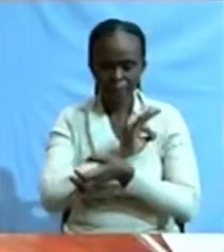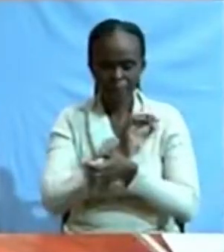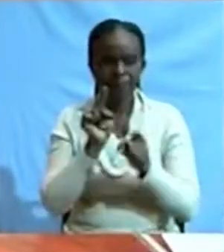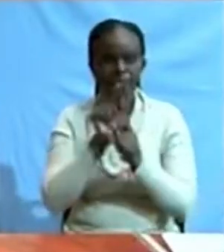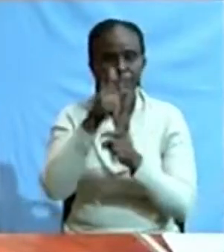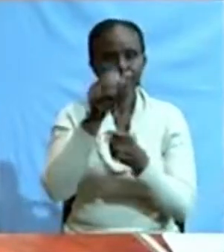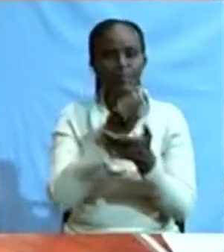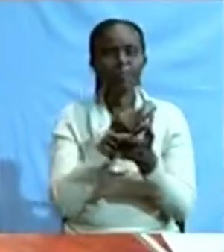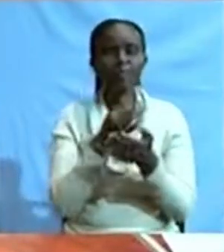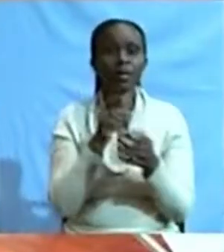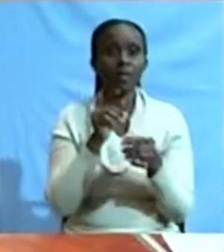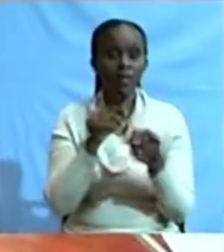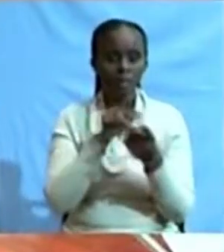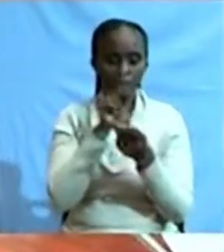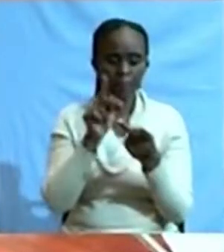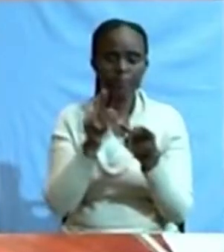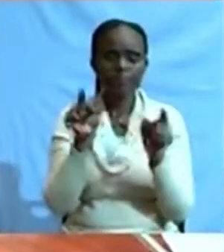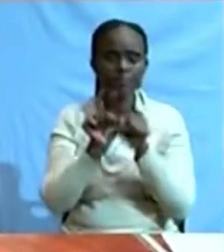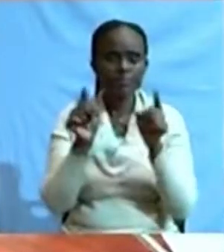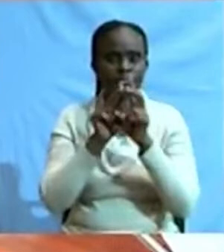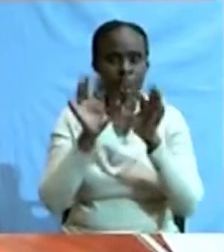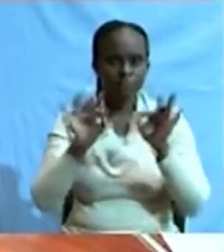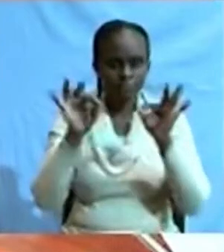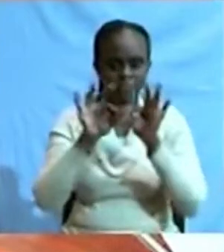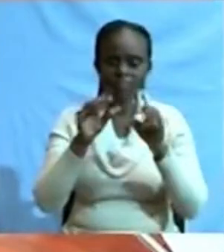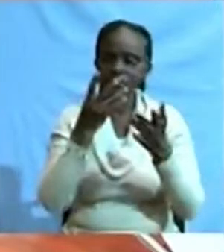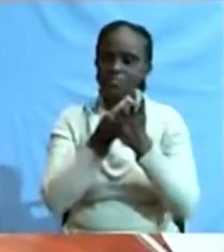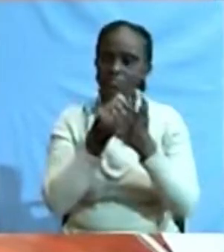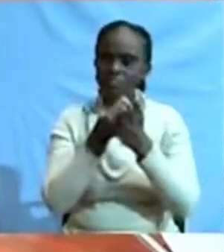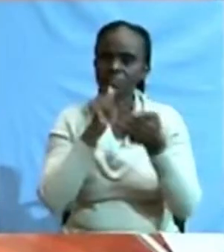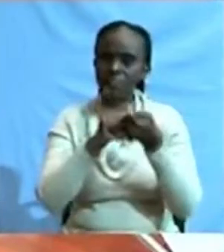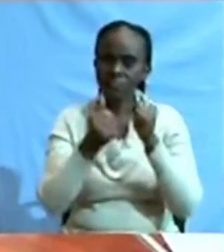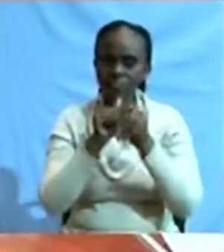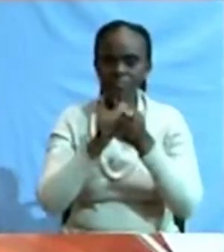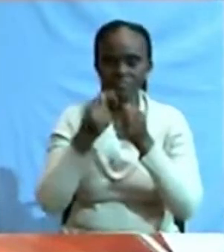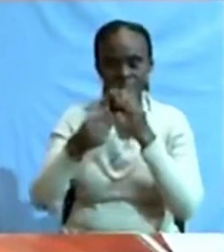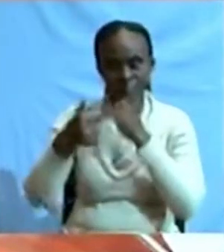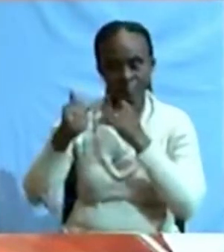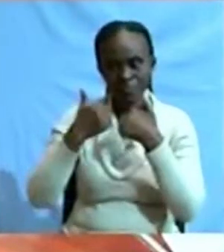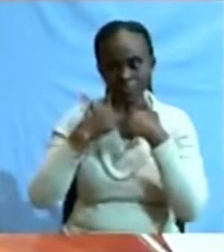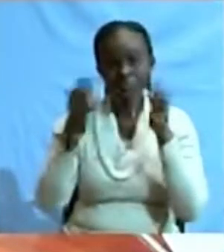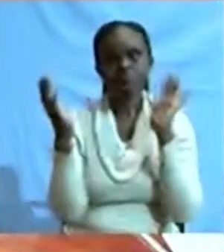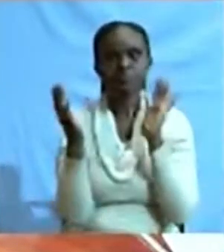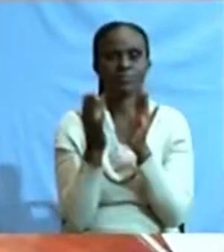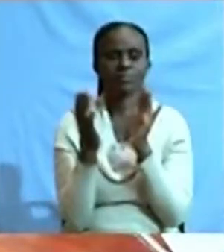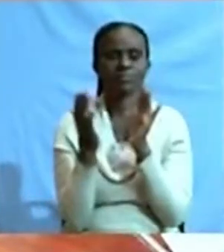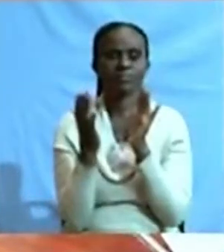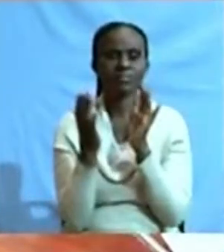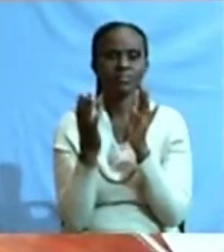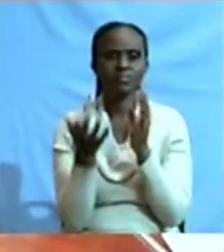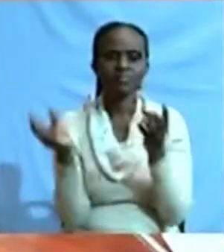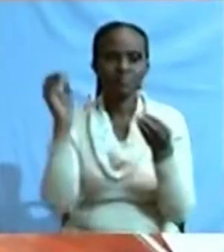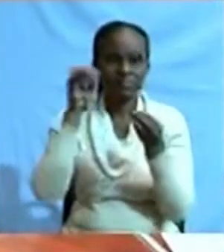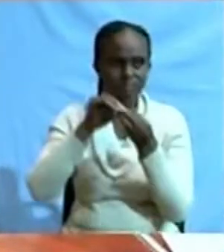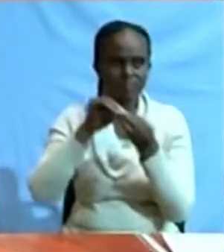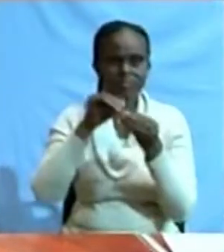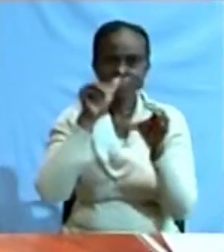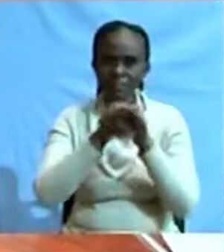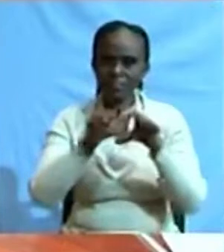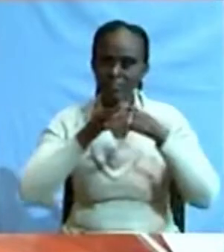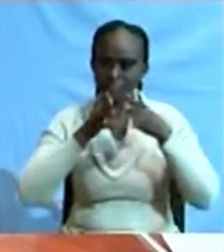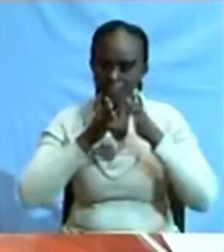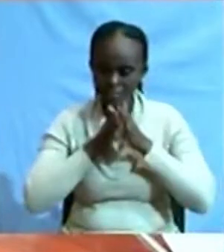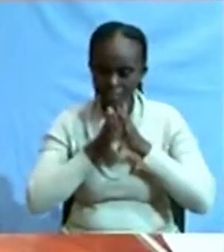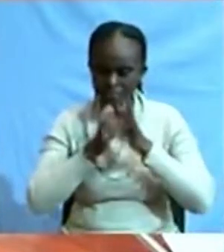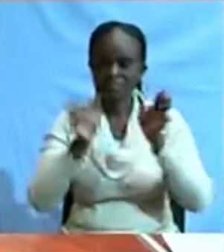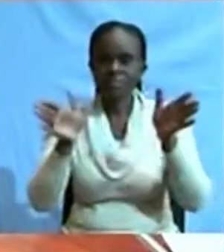fell due to critical financial constraints it has been facing. In addition to the narrow revenue